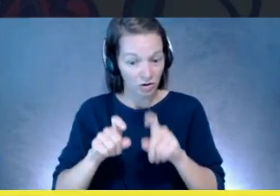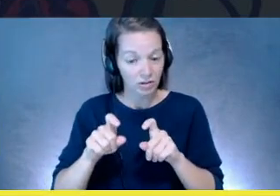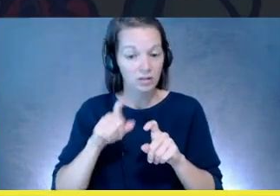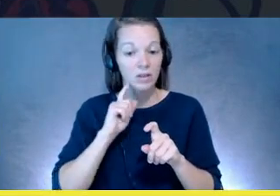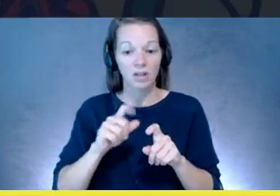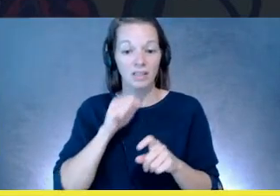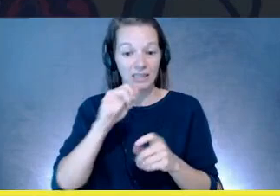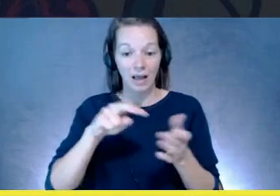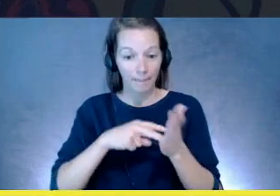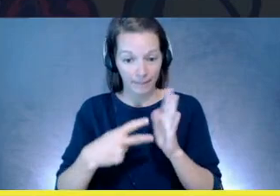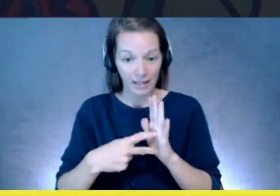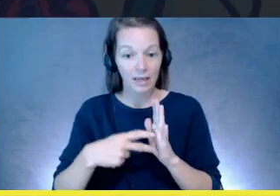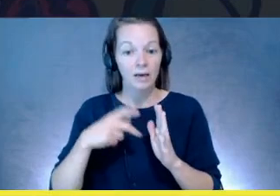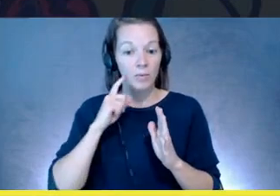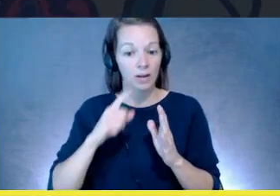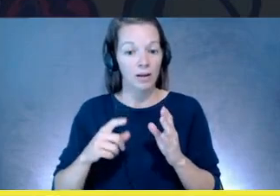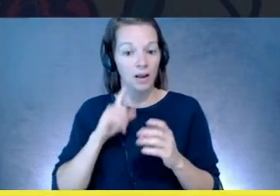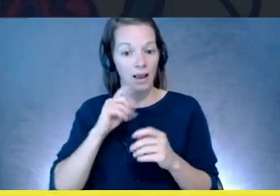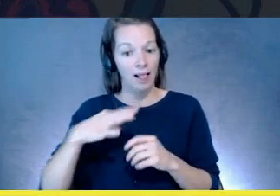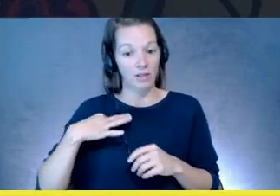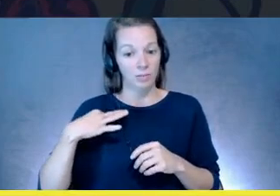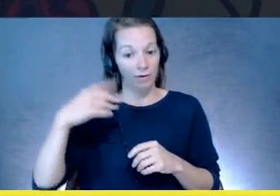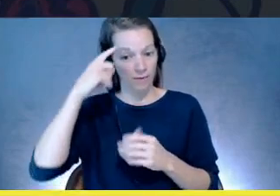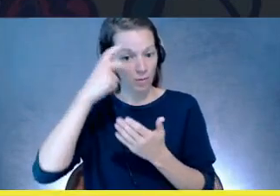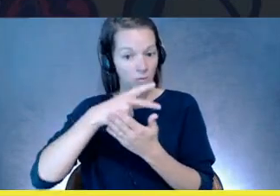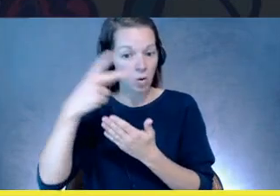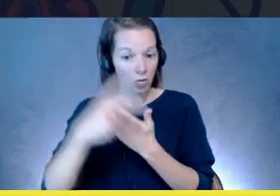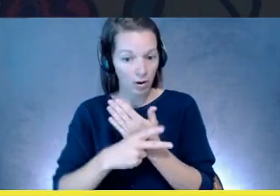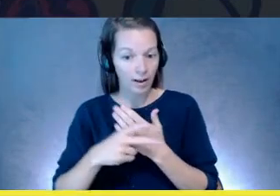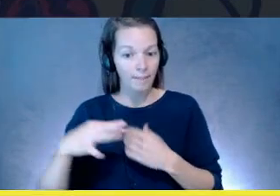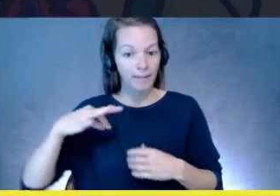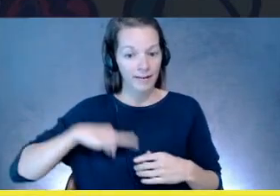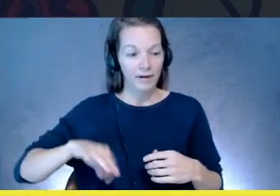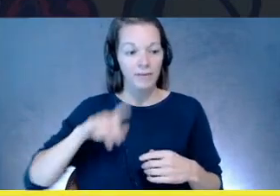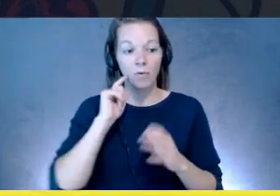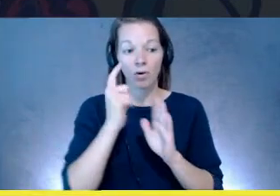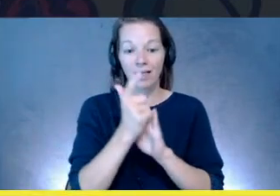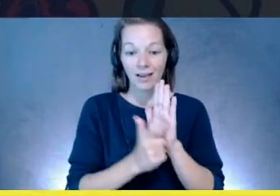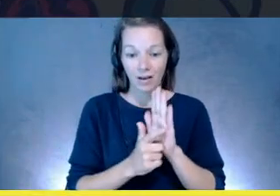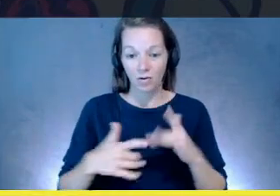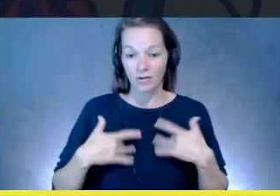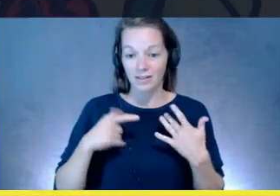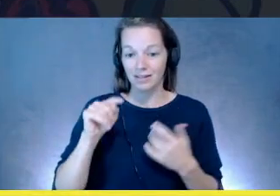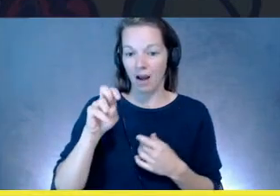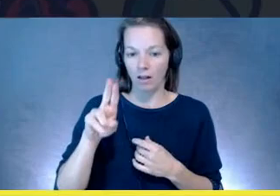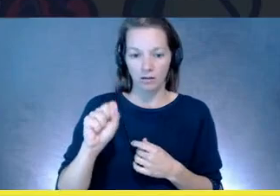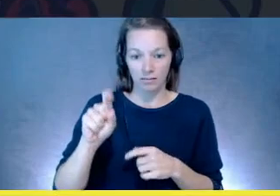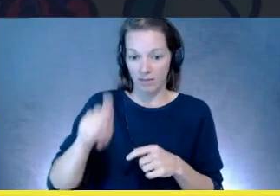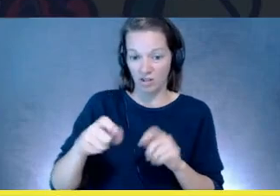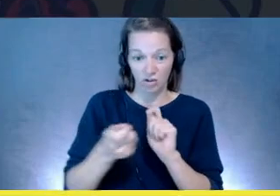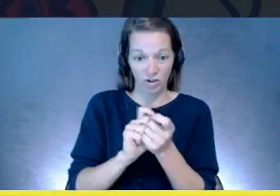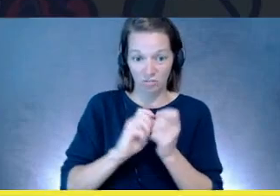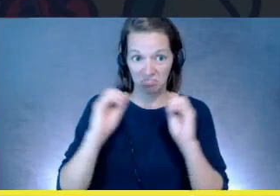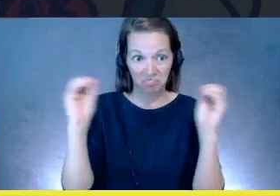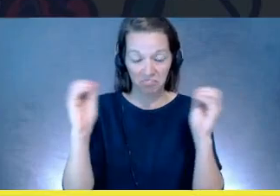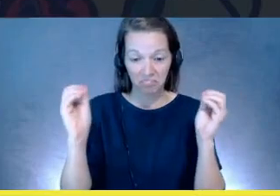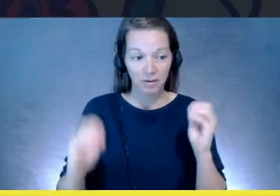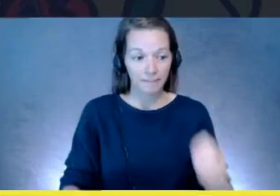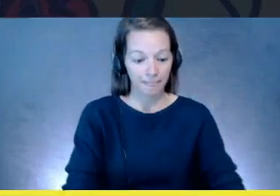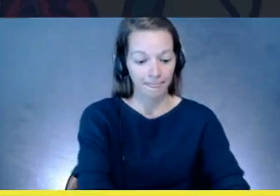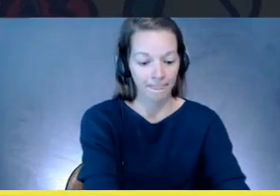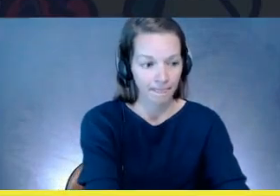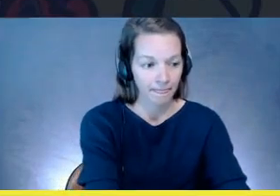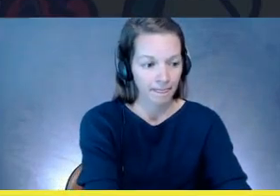that eligibility for program benefits or for legal statuses must change. Rather, harmonization